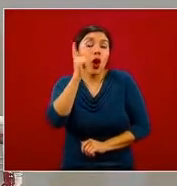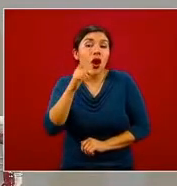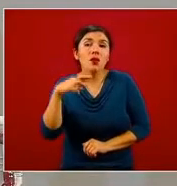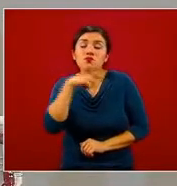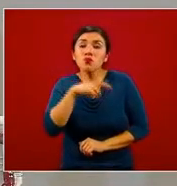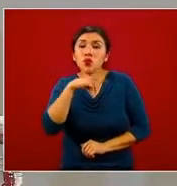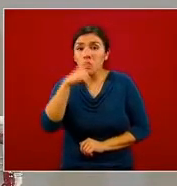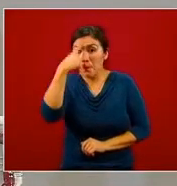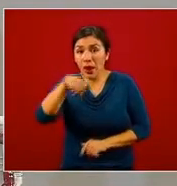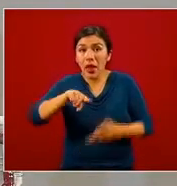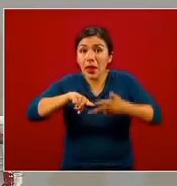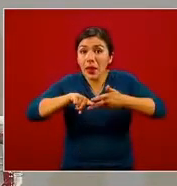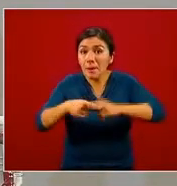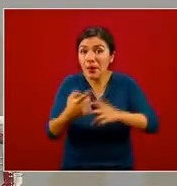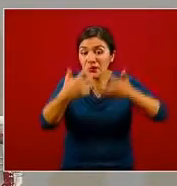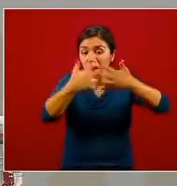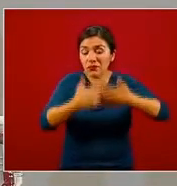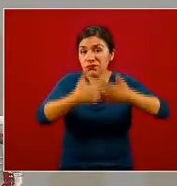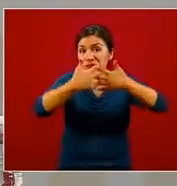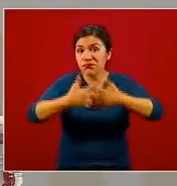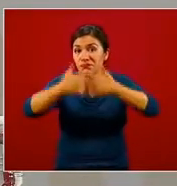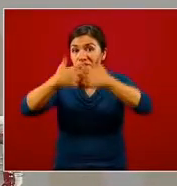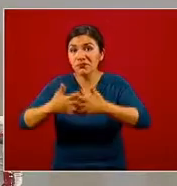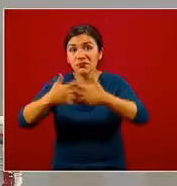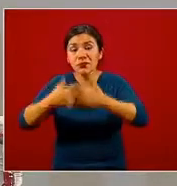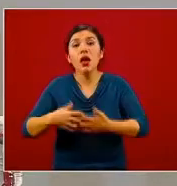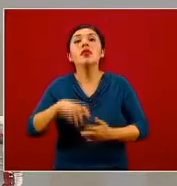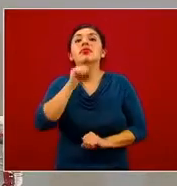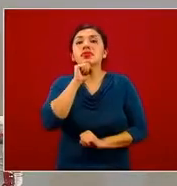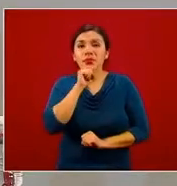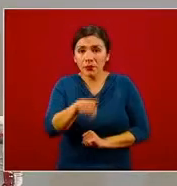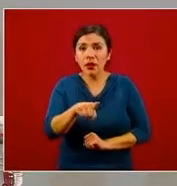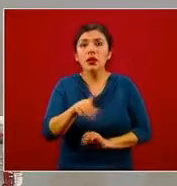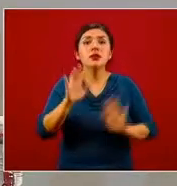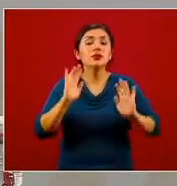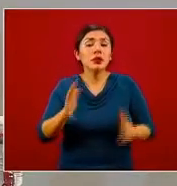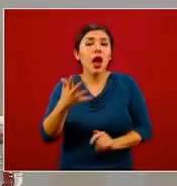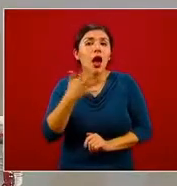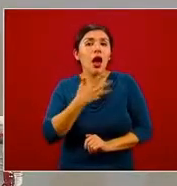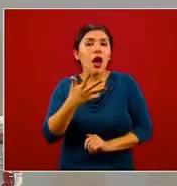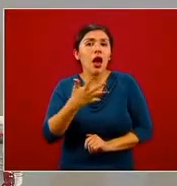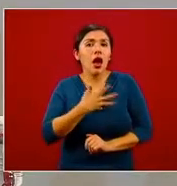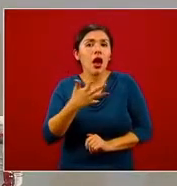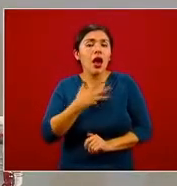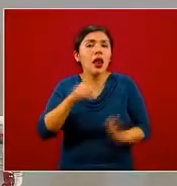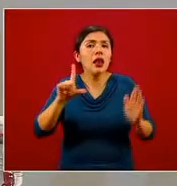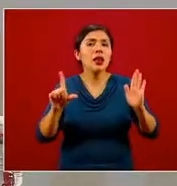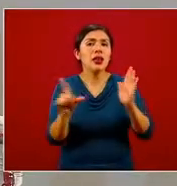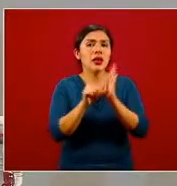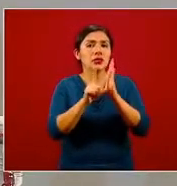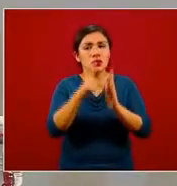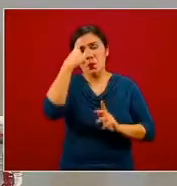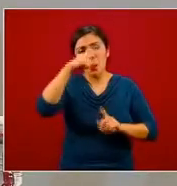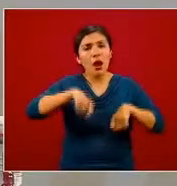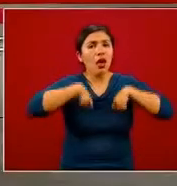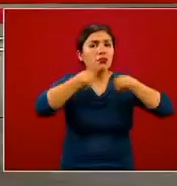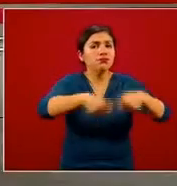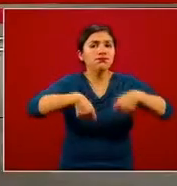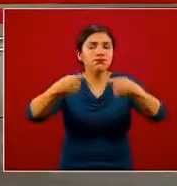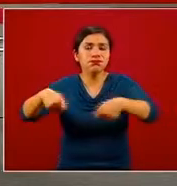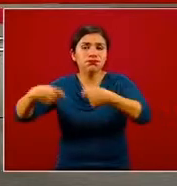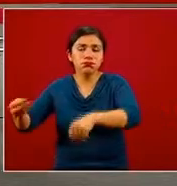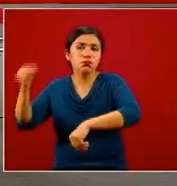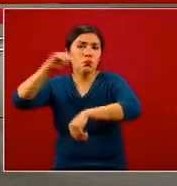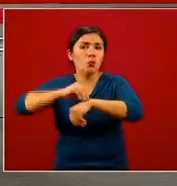And so I said from the bottom of my heart, and I still maintain the same thing, that we will try to do everything that we can do. Not only